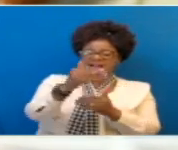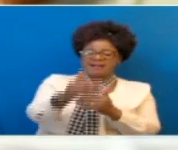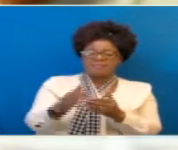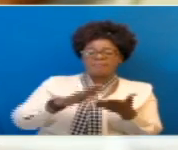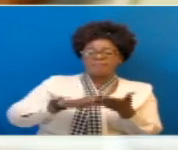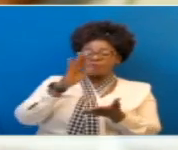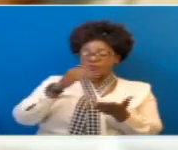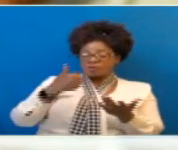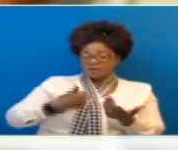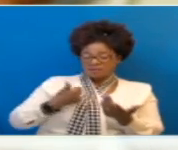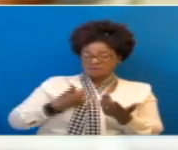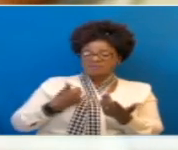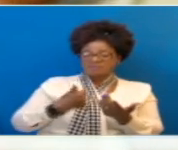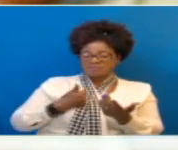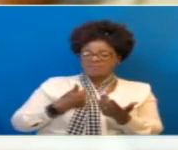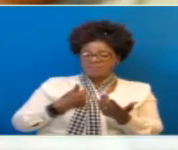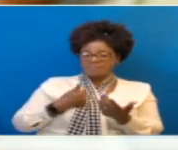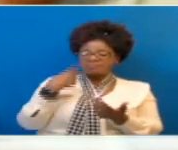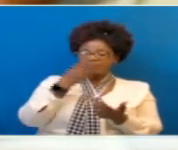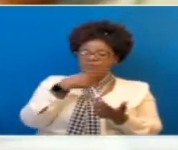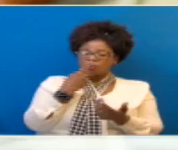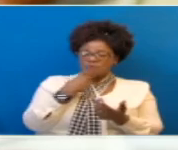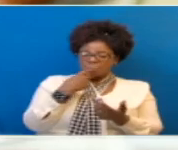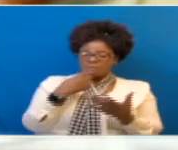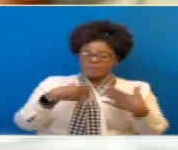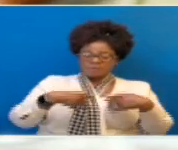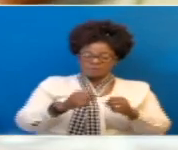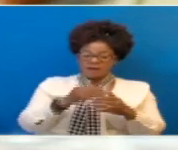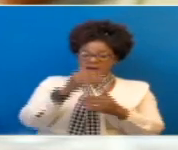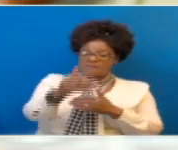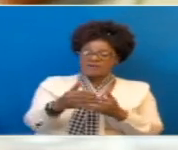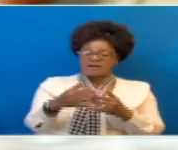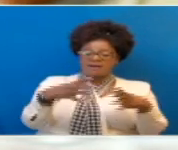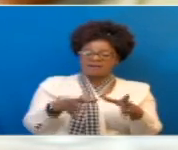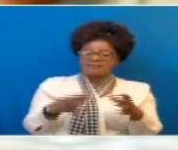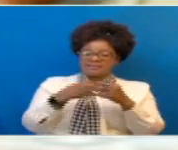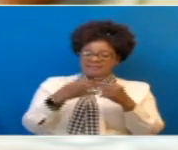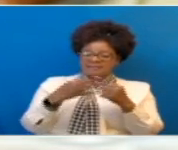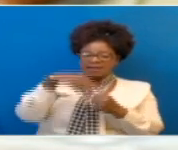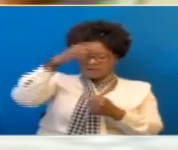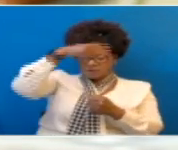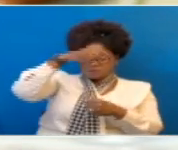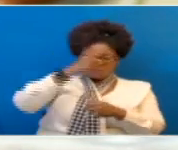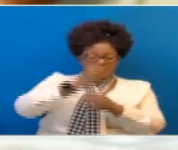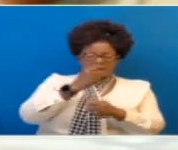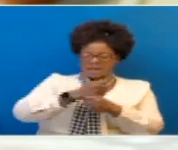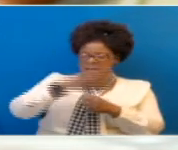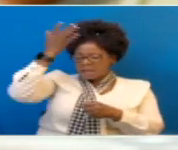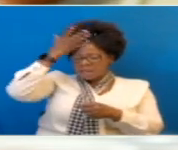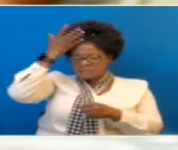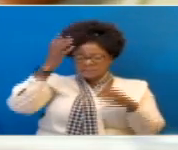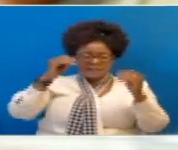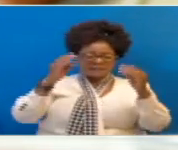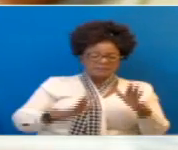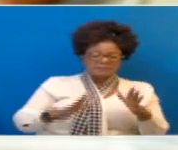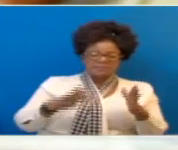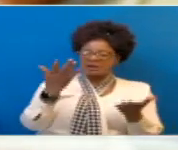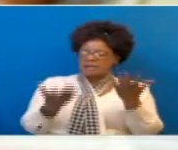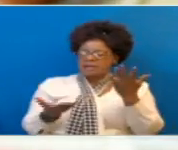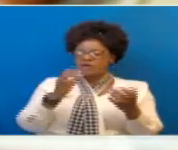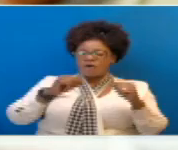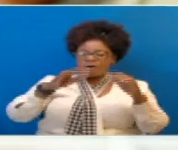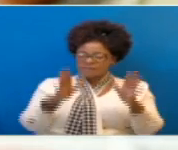girls, we have girls whom we took after classes, they have now graduated, they are working, we have nurses, we have teachers, we have clinical